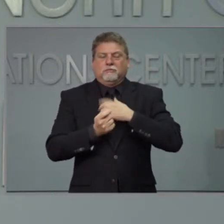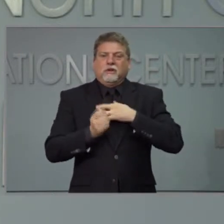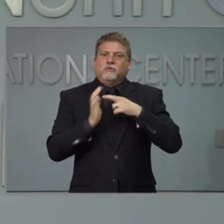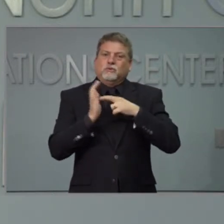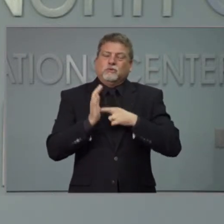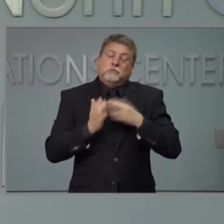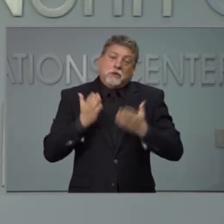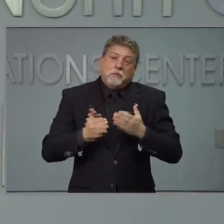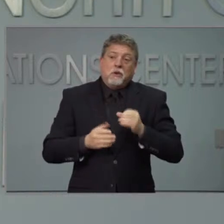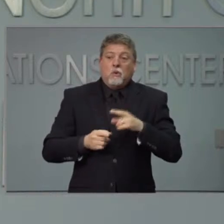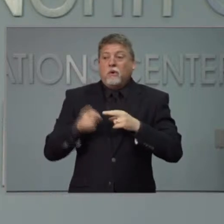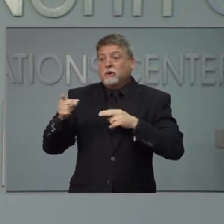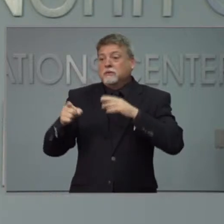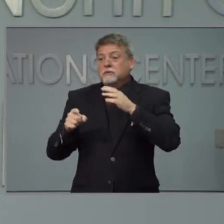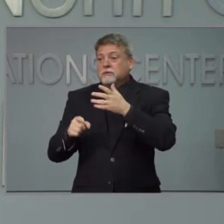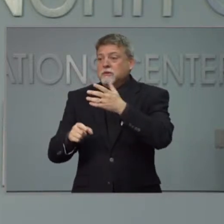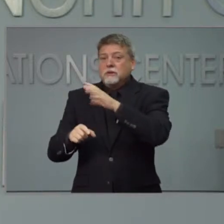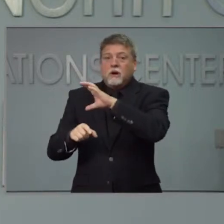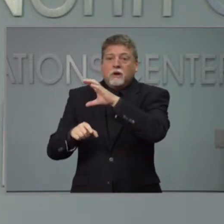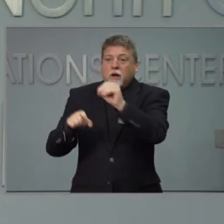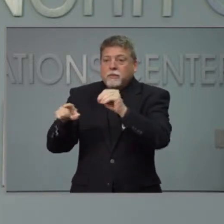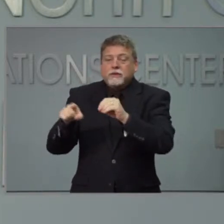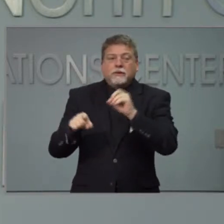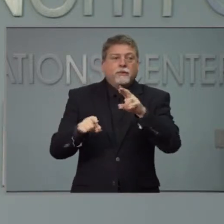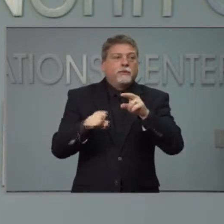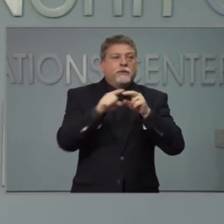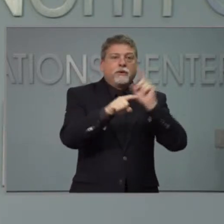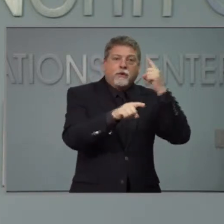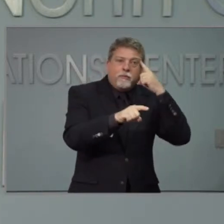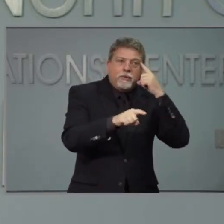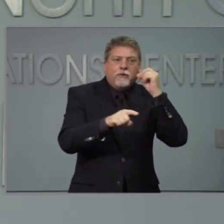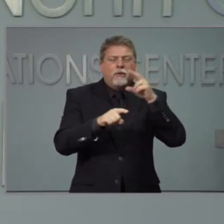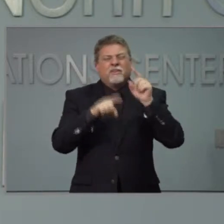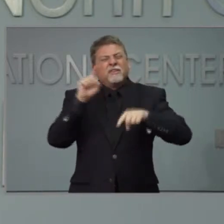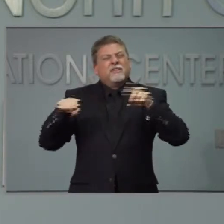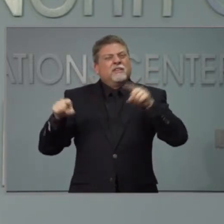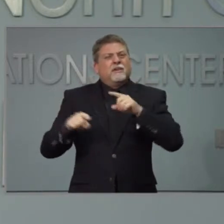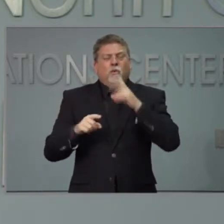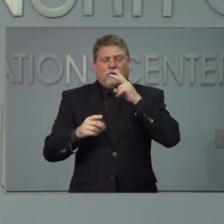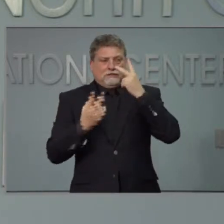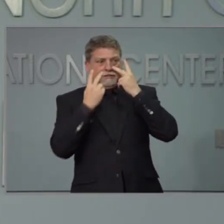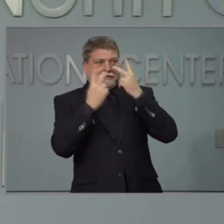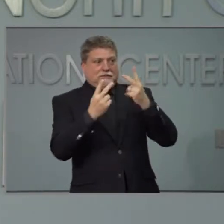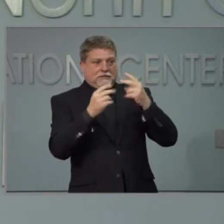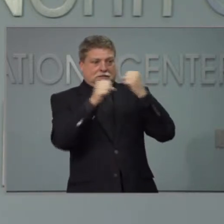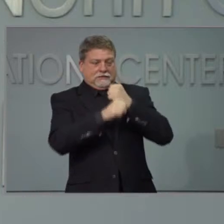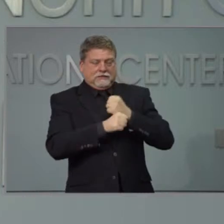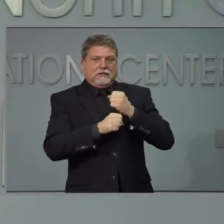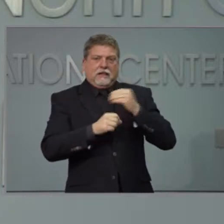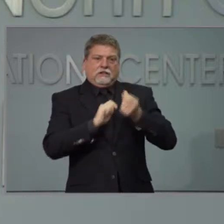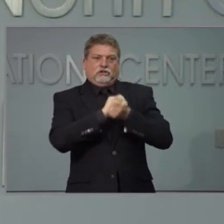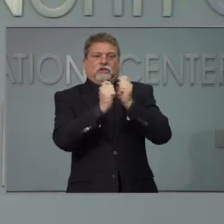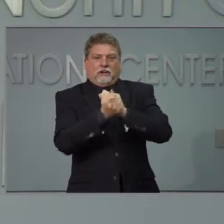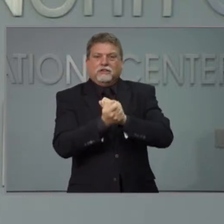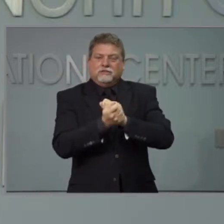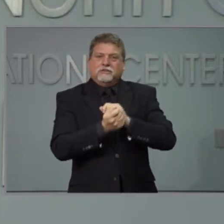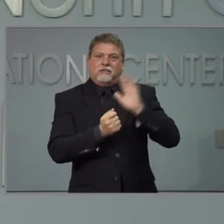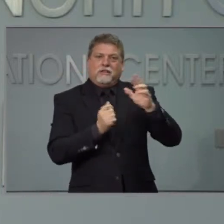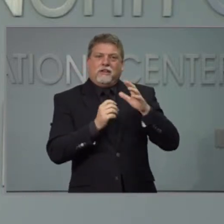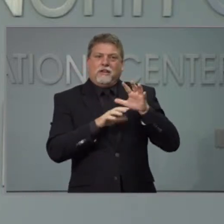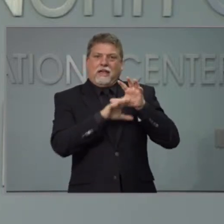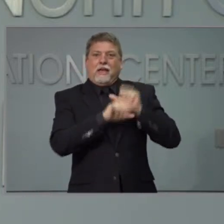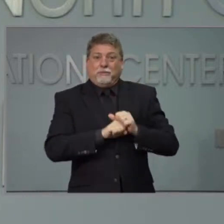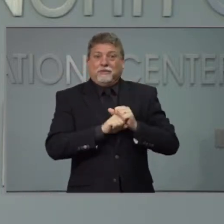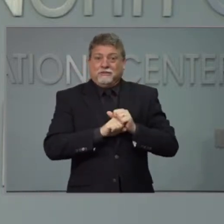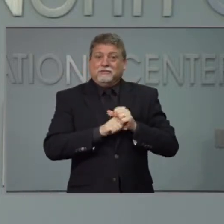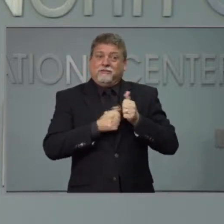and help work with us in order to make sure they drive down the spread. And Dr. Cohen, I know you participated and